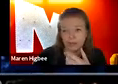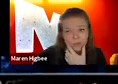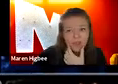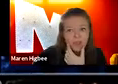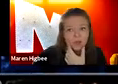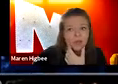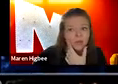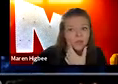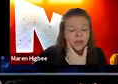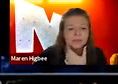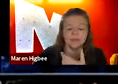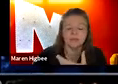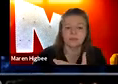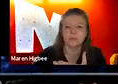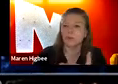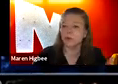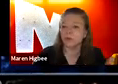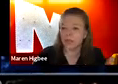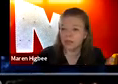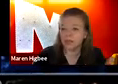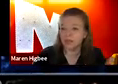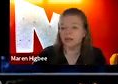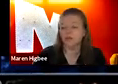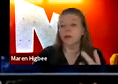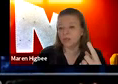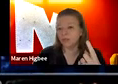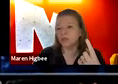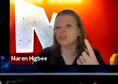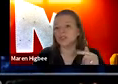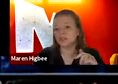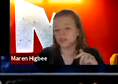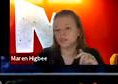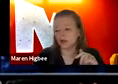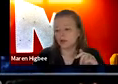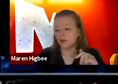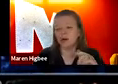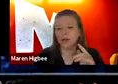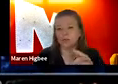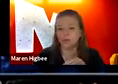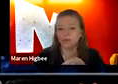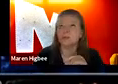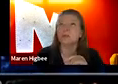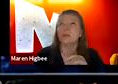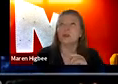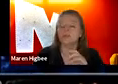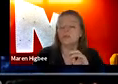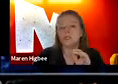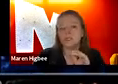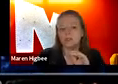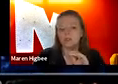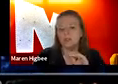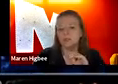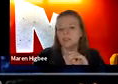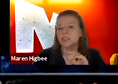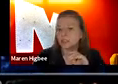quickly. Well, that's no longer the case. One machine translations got better. I was doing this in 2014